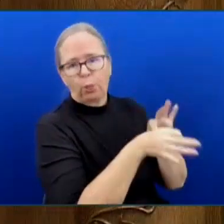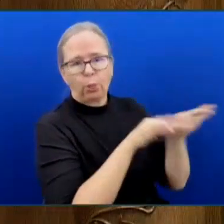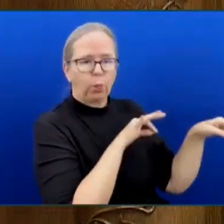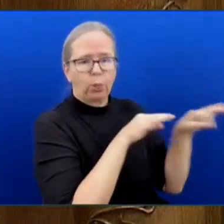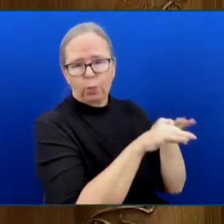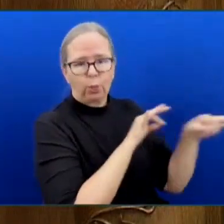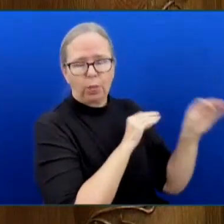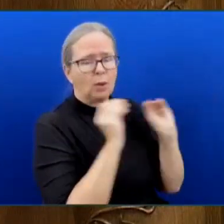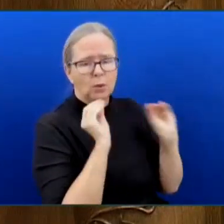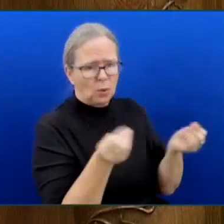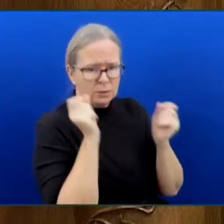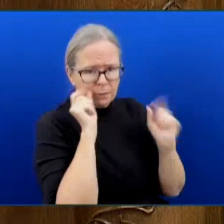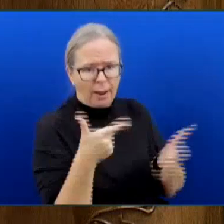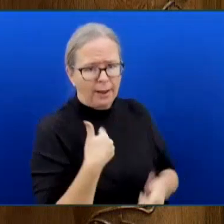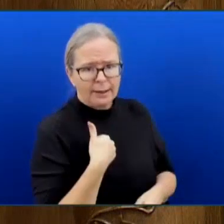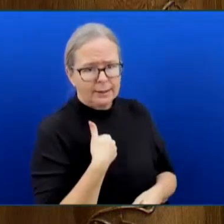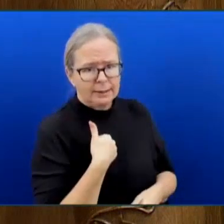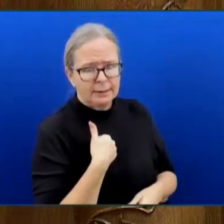Members,